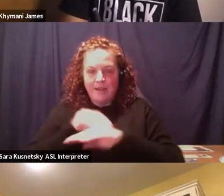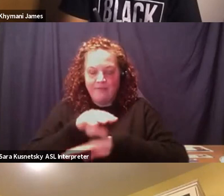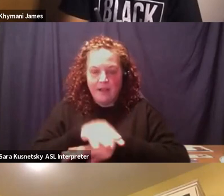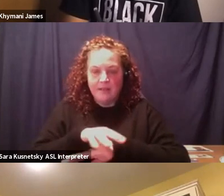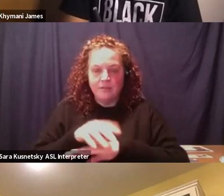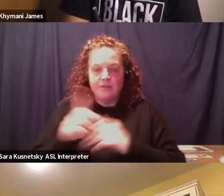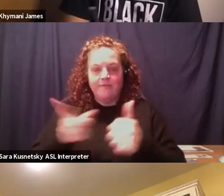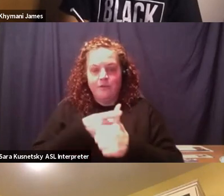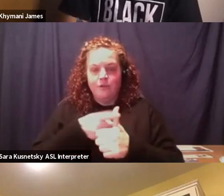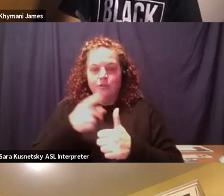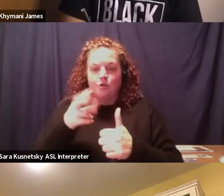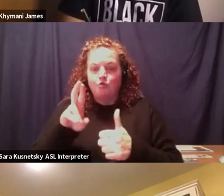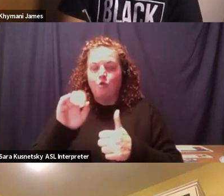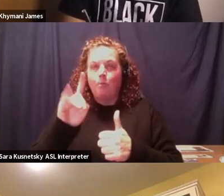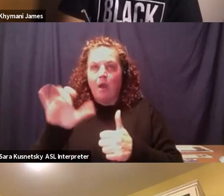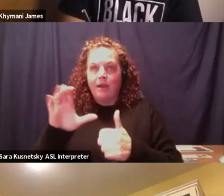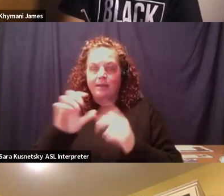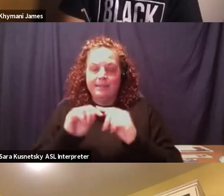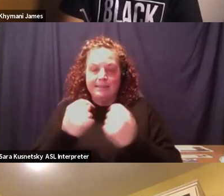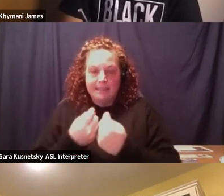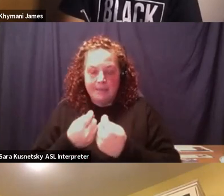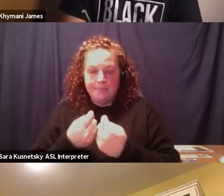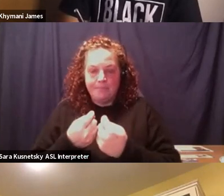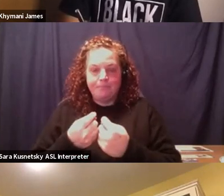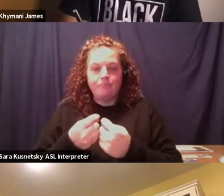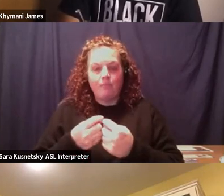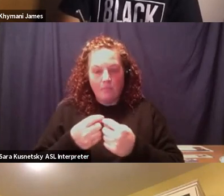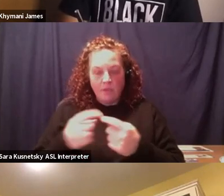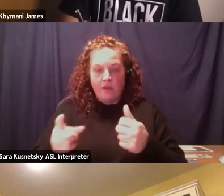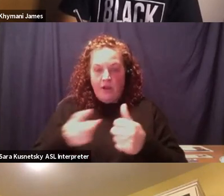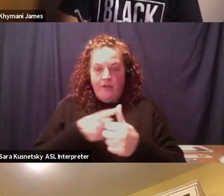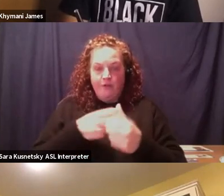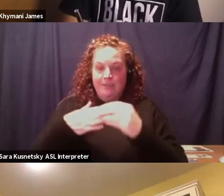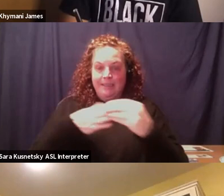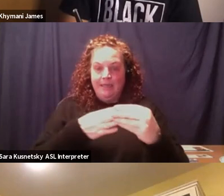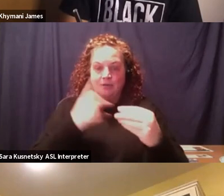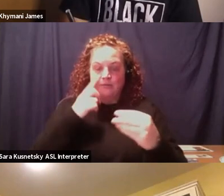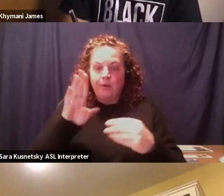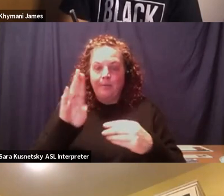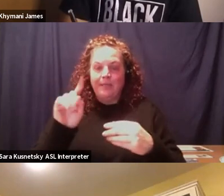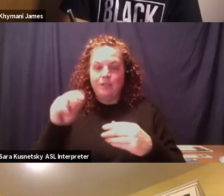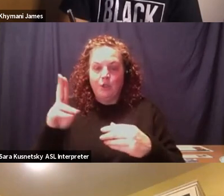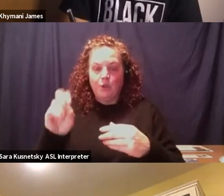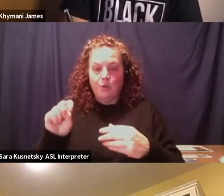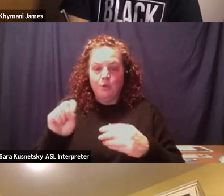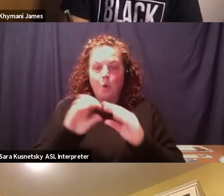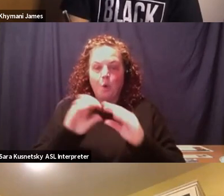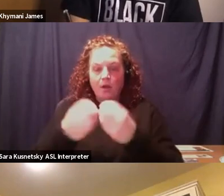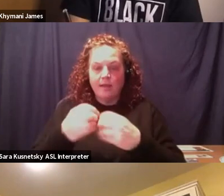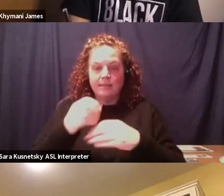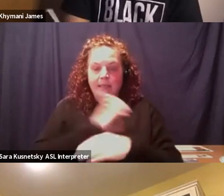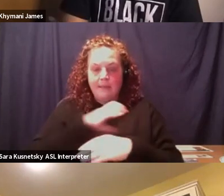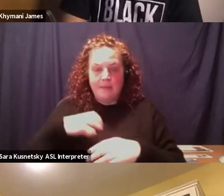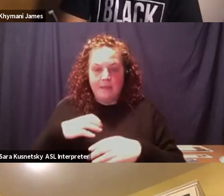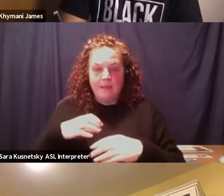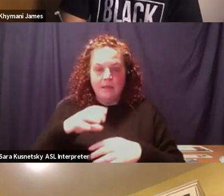of the leaders of Unafraid Educators, BTU's Immigrant Rights Organizing Committee. Terrence Johnson was born and raised